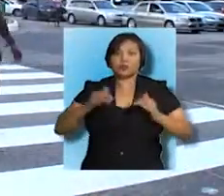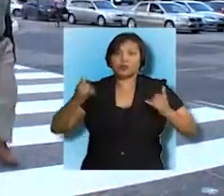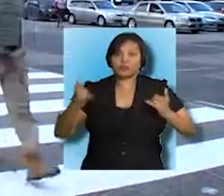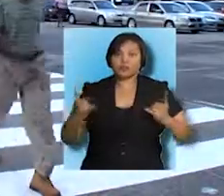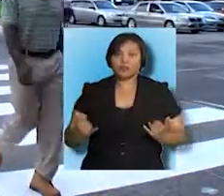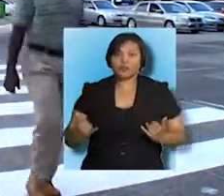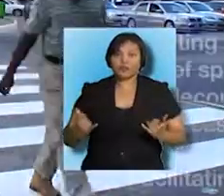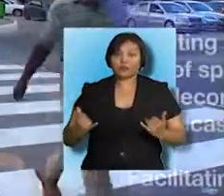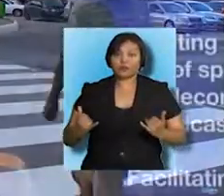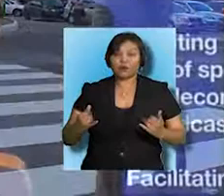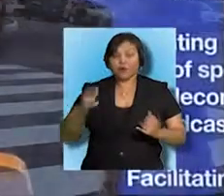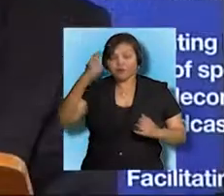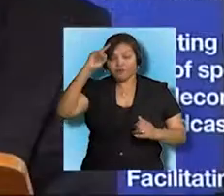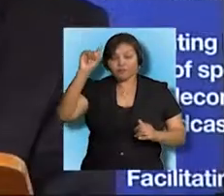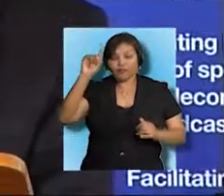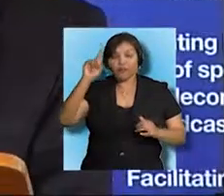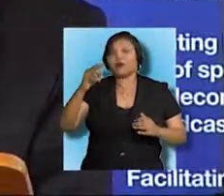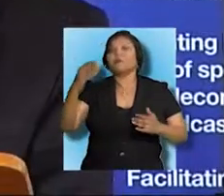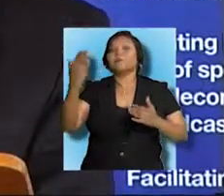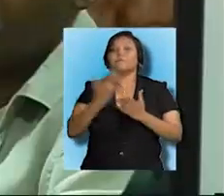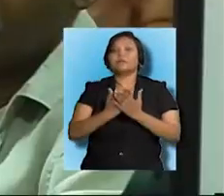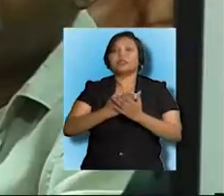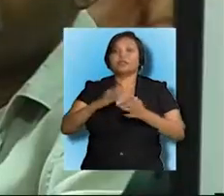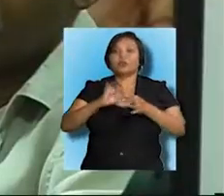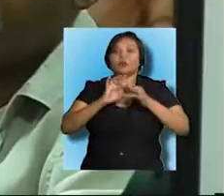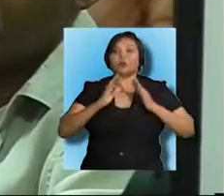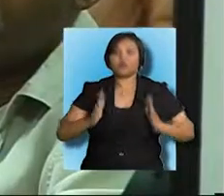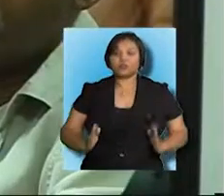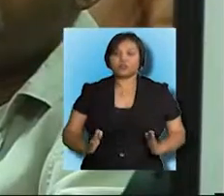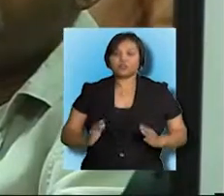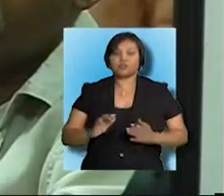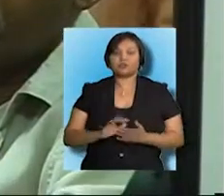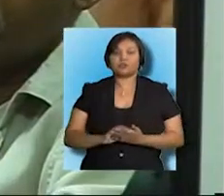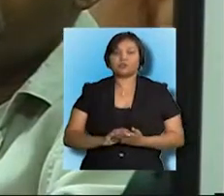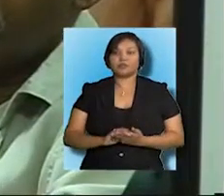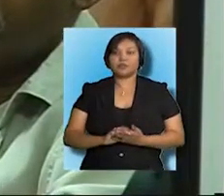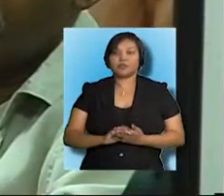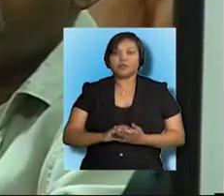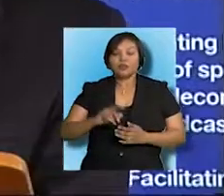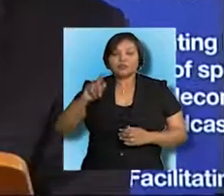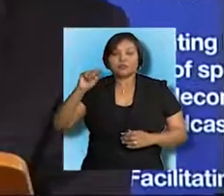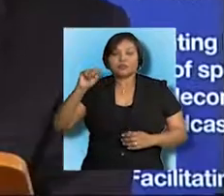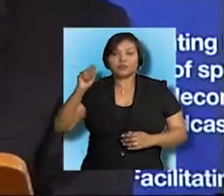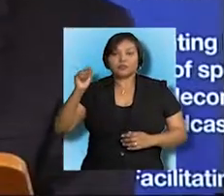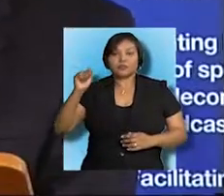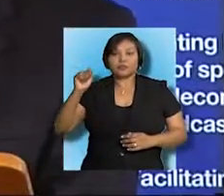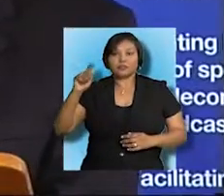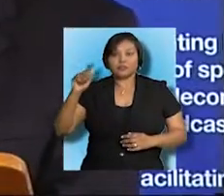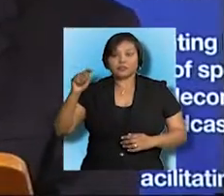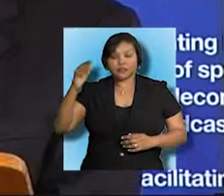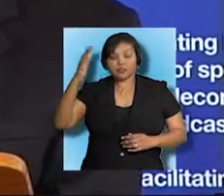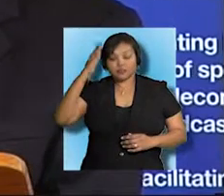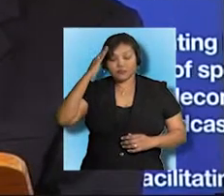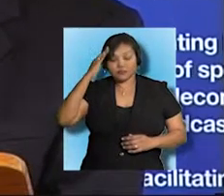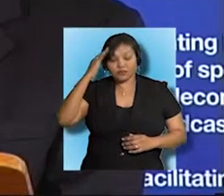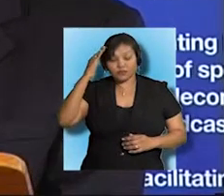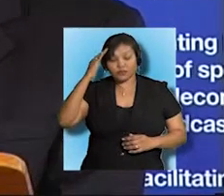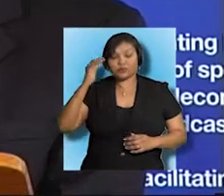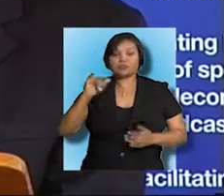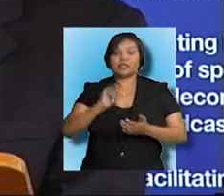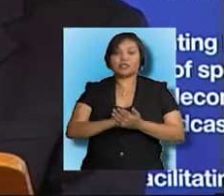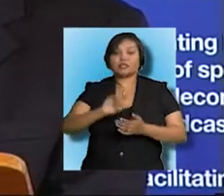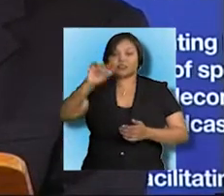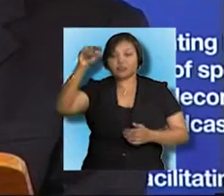policy in respect of ownership. In the authority's view, the government has clearly defined a